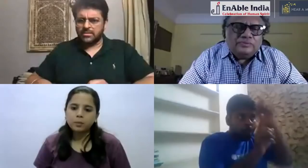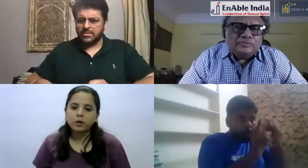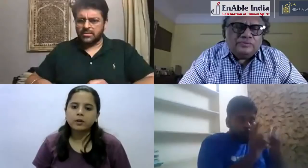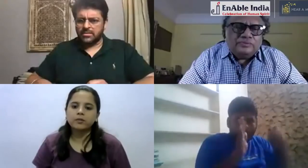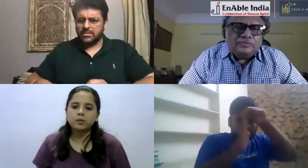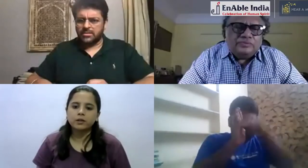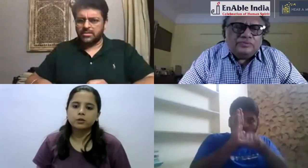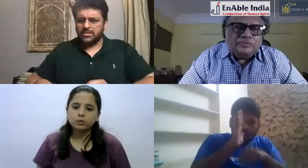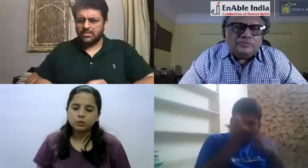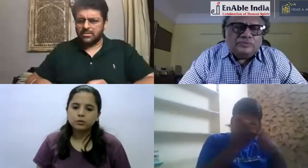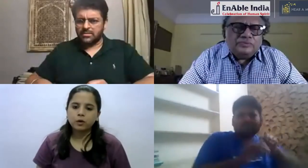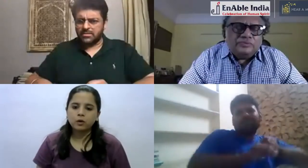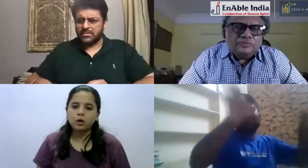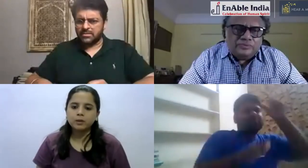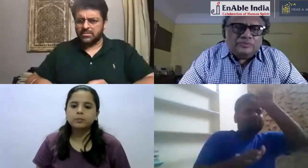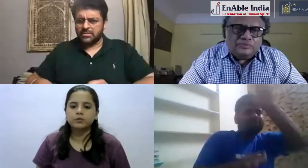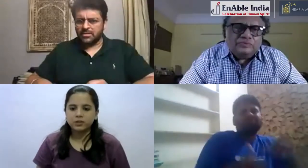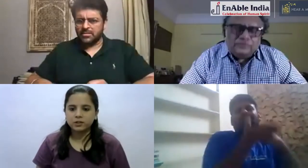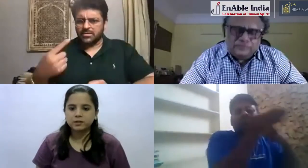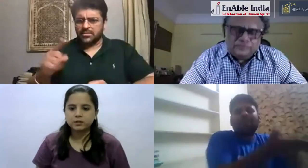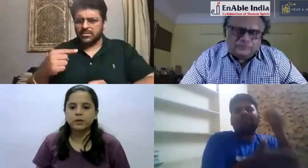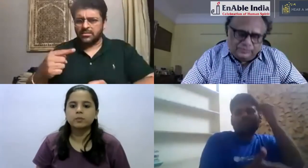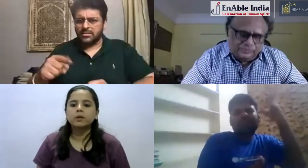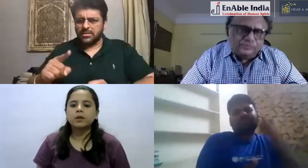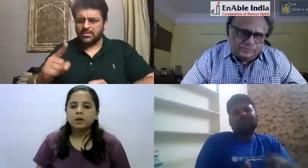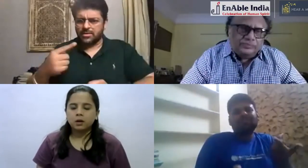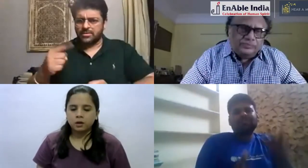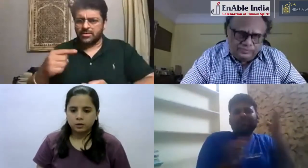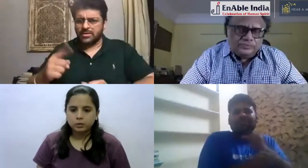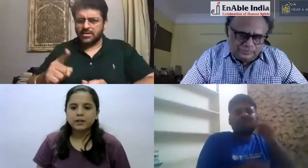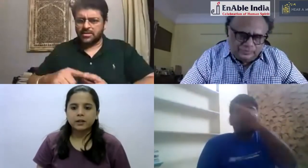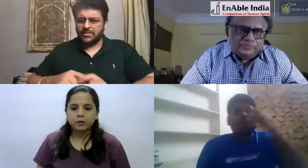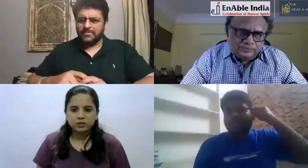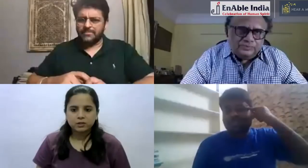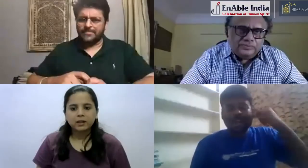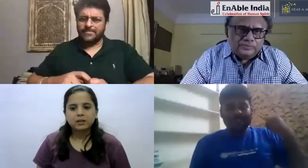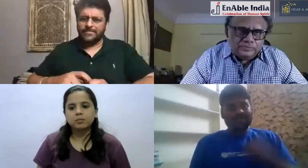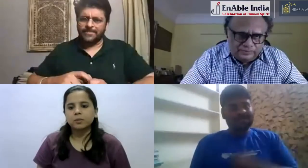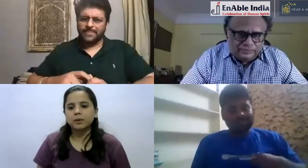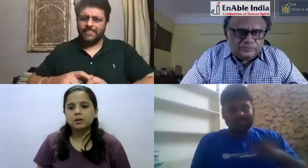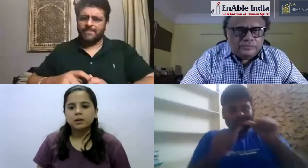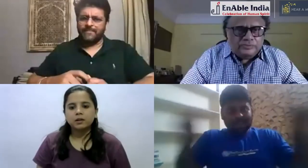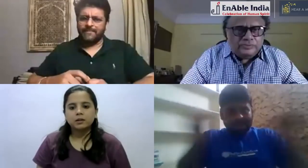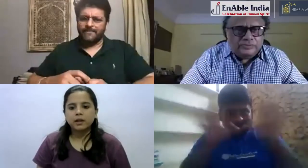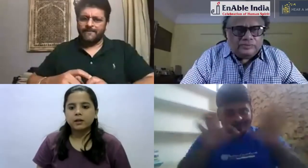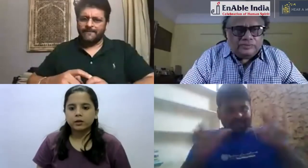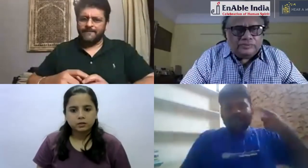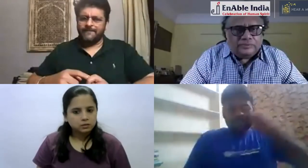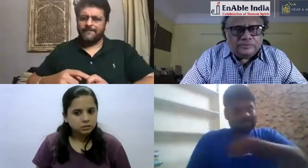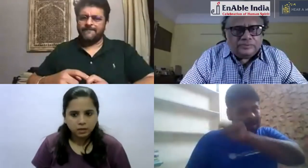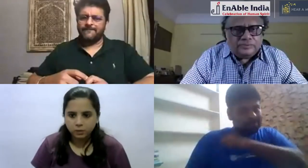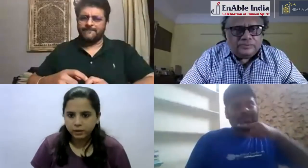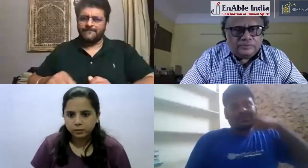it's important everyone to follow all the procedures, COVID rules and regulations, and people, they are